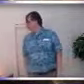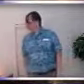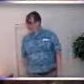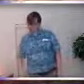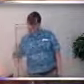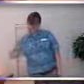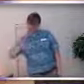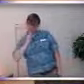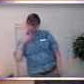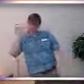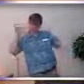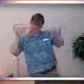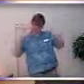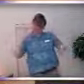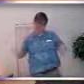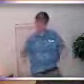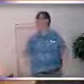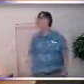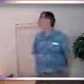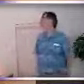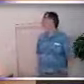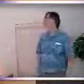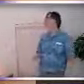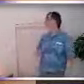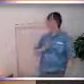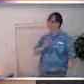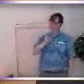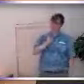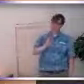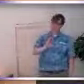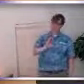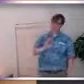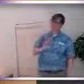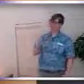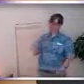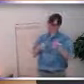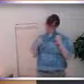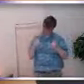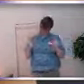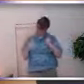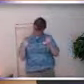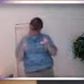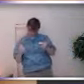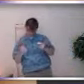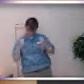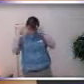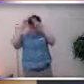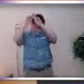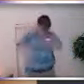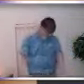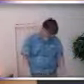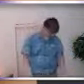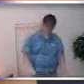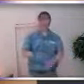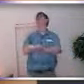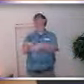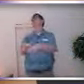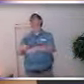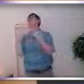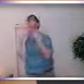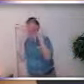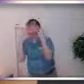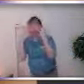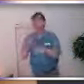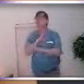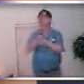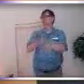By the same token that I can have energy that is so destructive and so angry, and